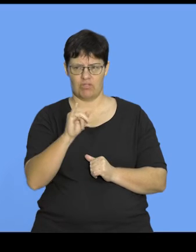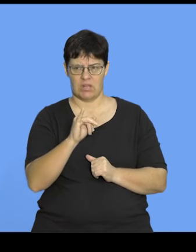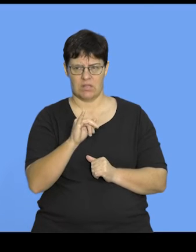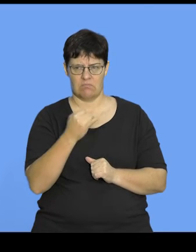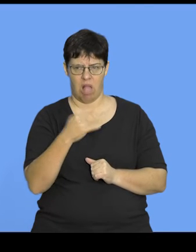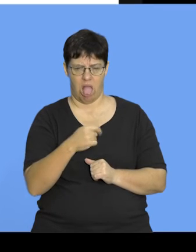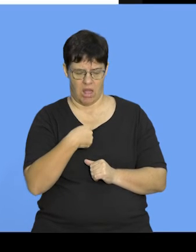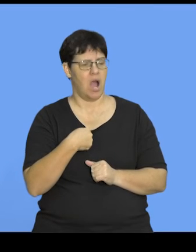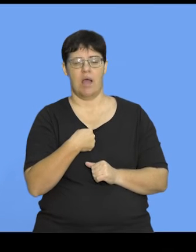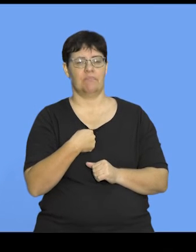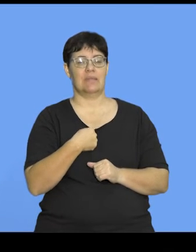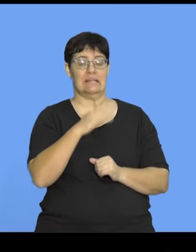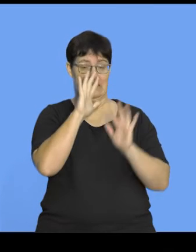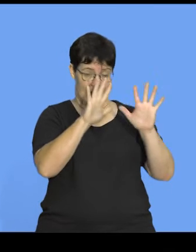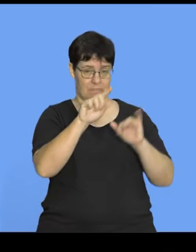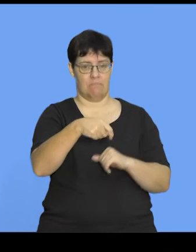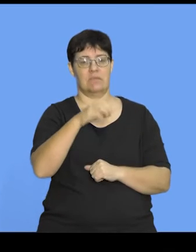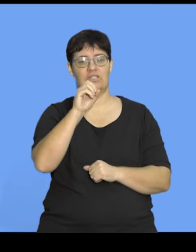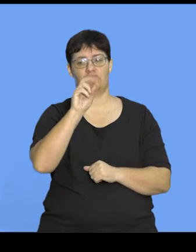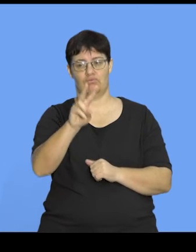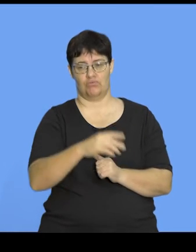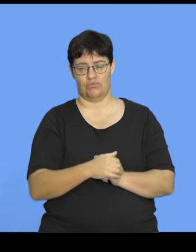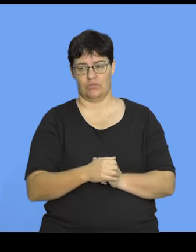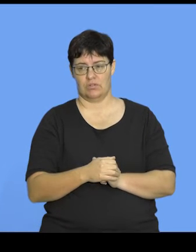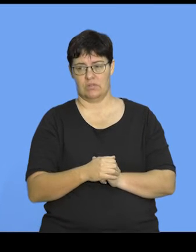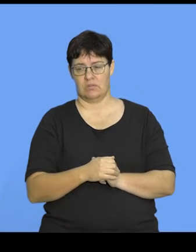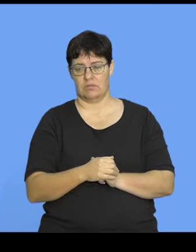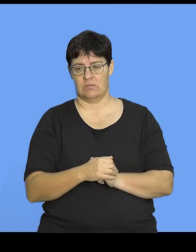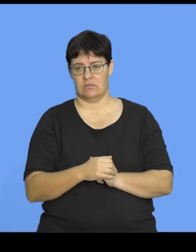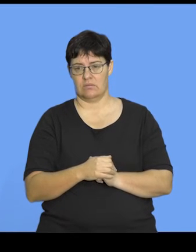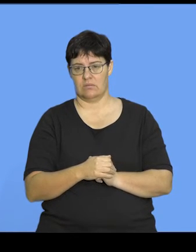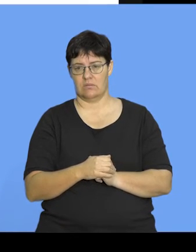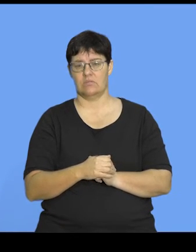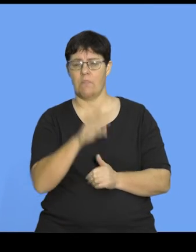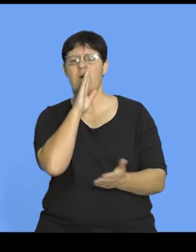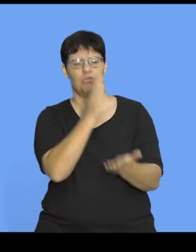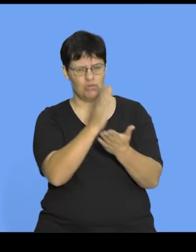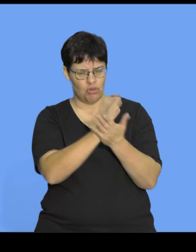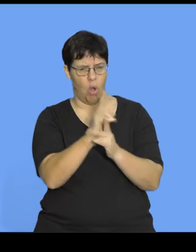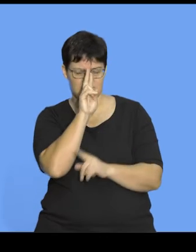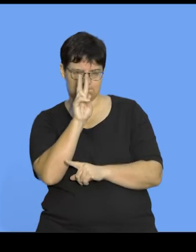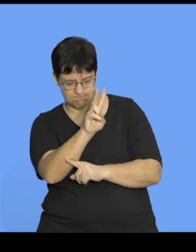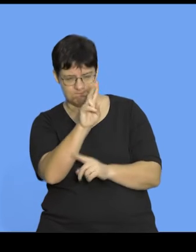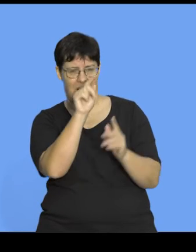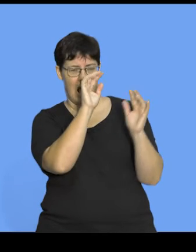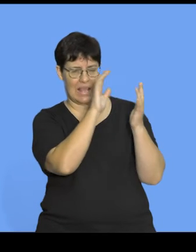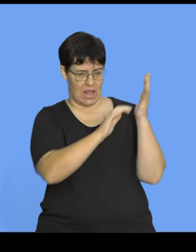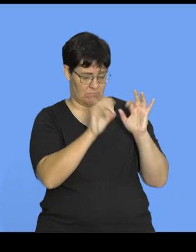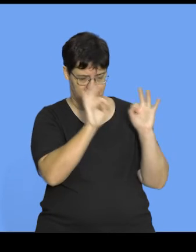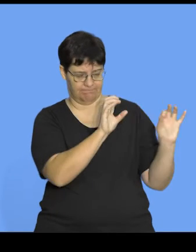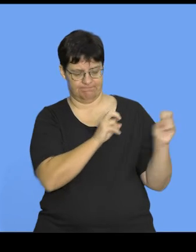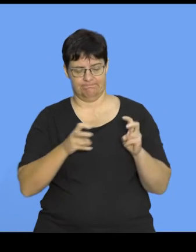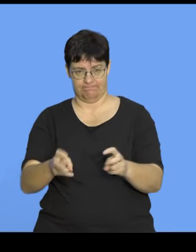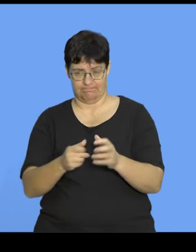Was that right? I think I missed out. No, 02. Yep. See, you've got to make sure you look at your